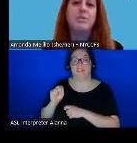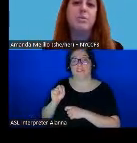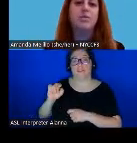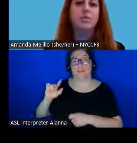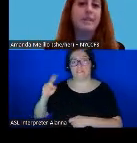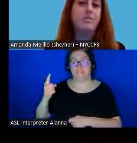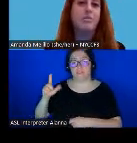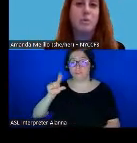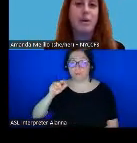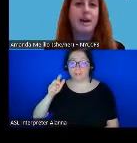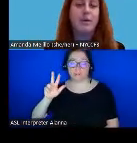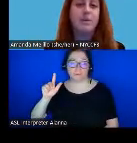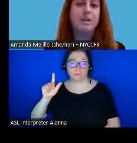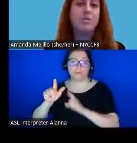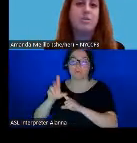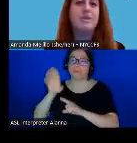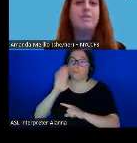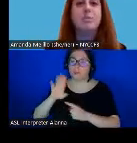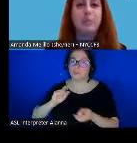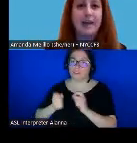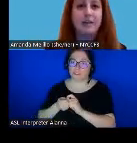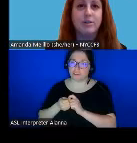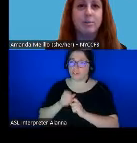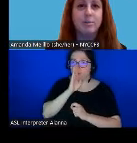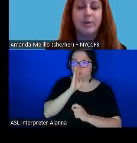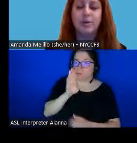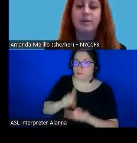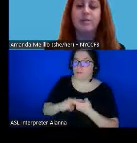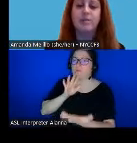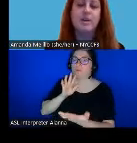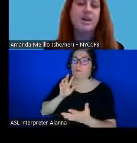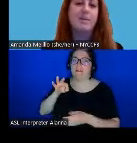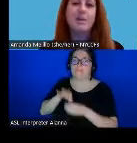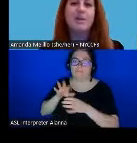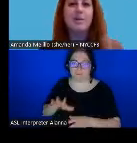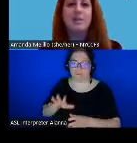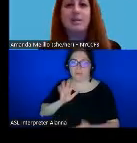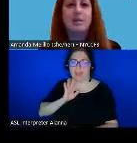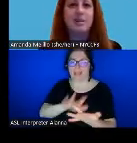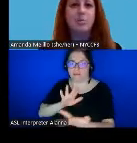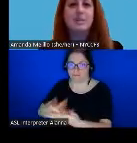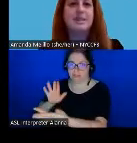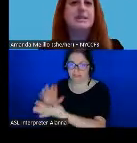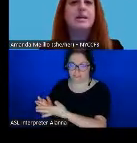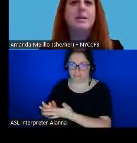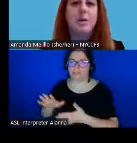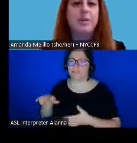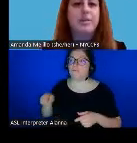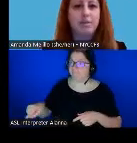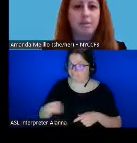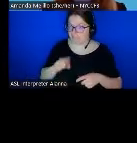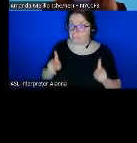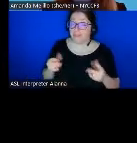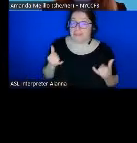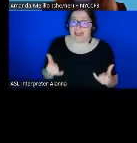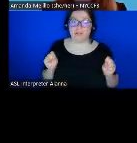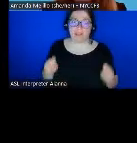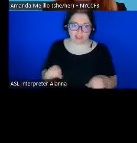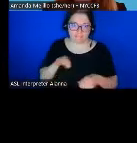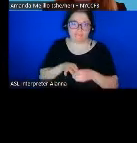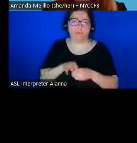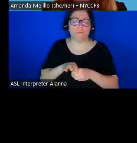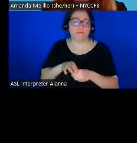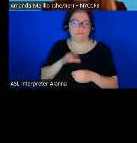to pivot to our direct to voter outreach to these newly eligible voters and i'm going to go into a little more detail about what this looks like